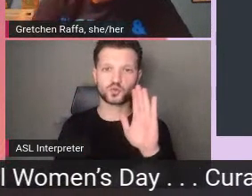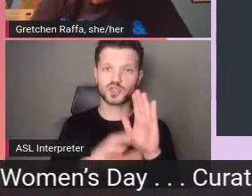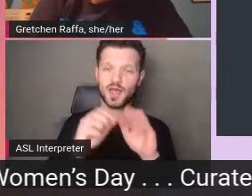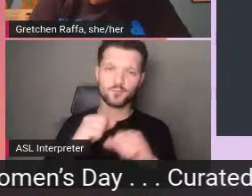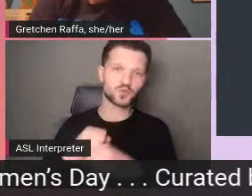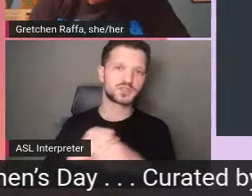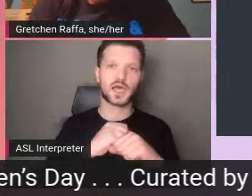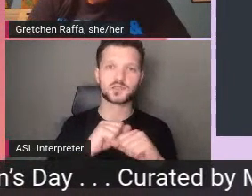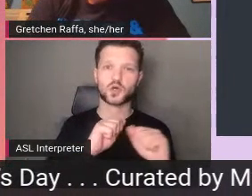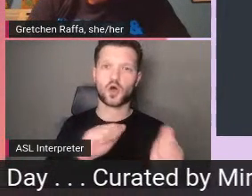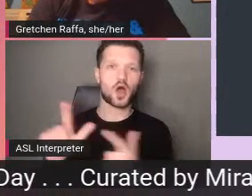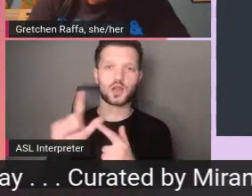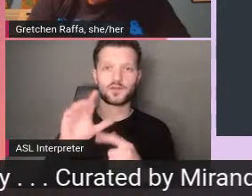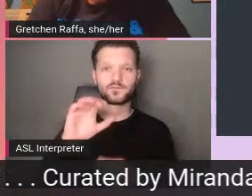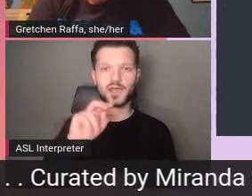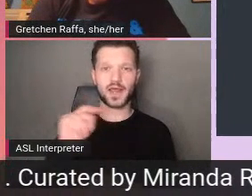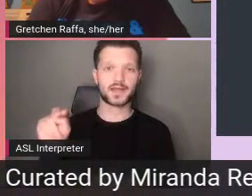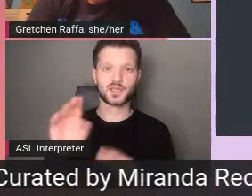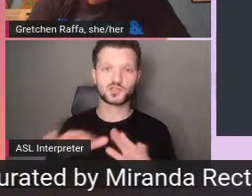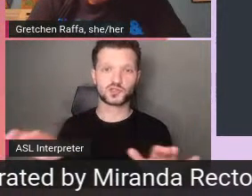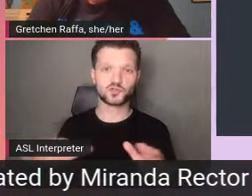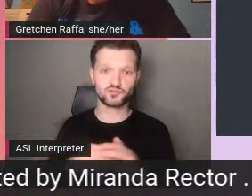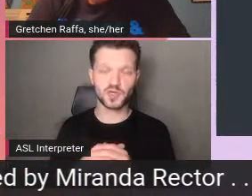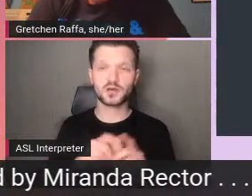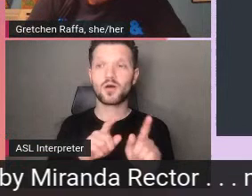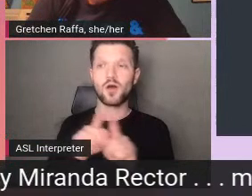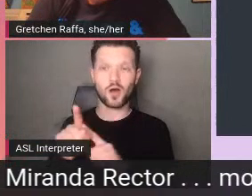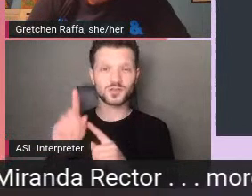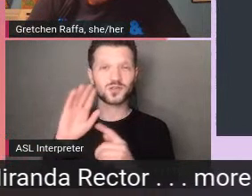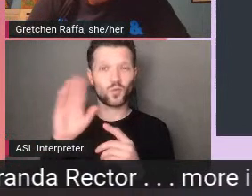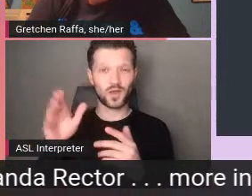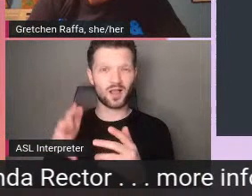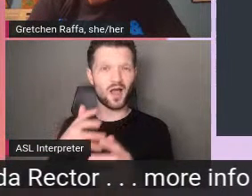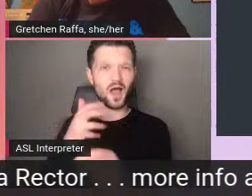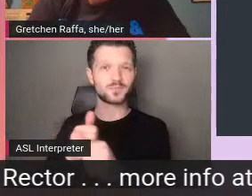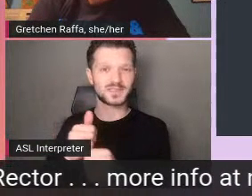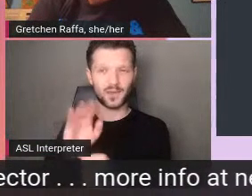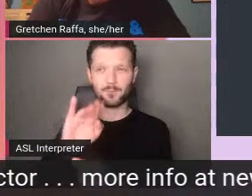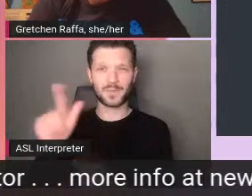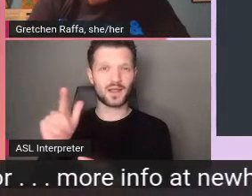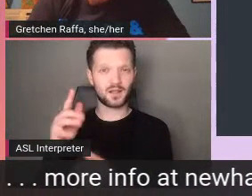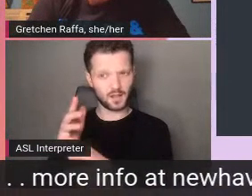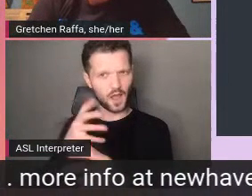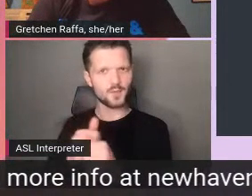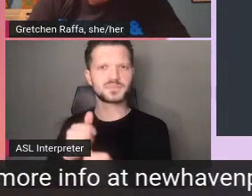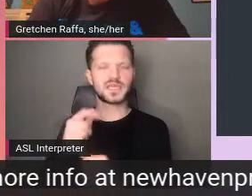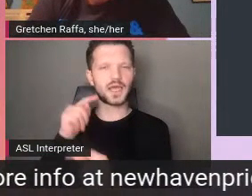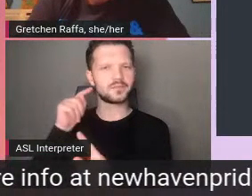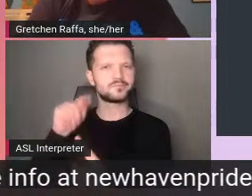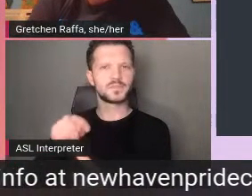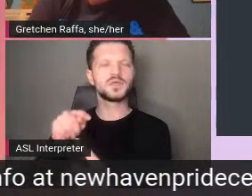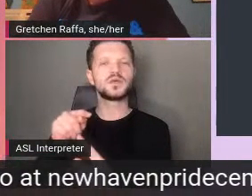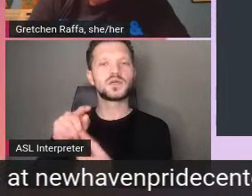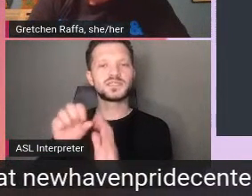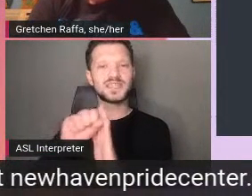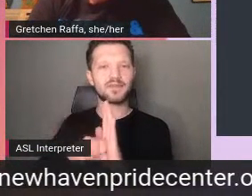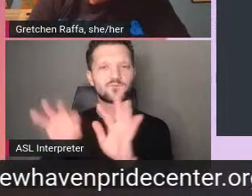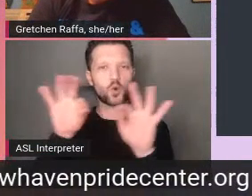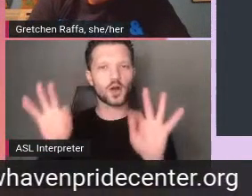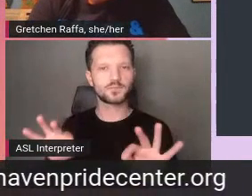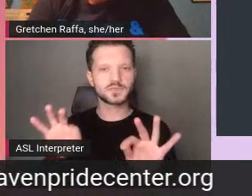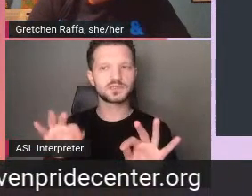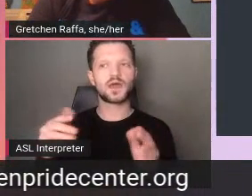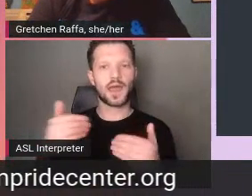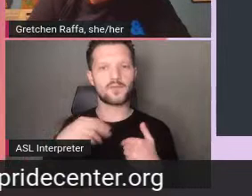bill introduced that will update our state forms and make sure that there's a non-binary gender option on all state forms.